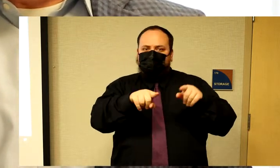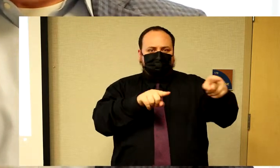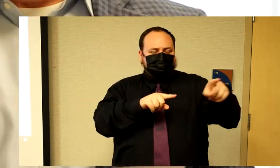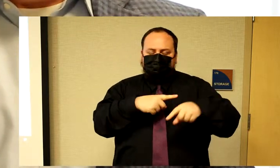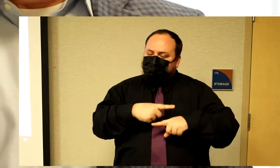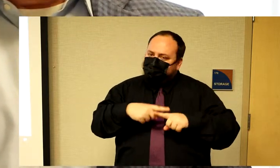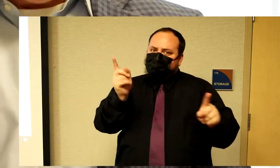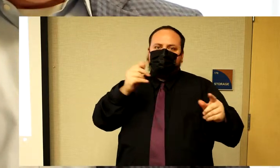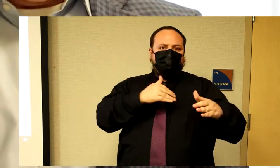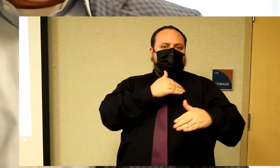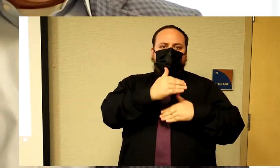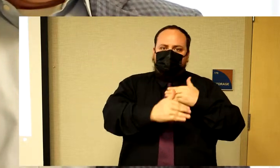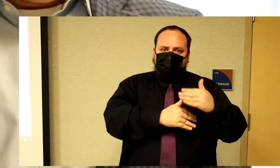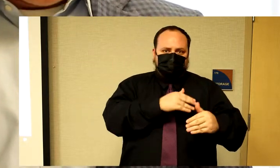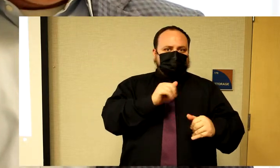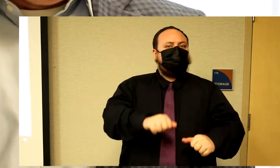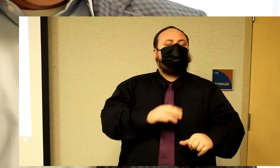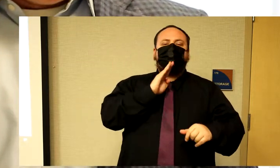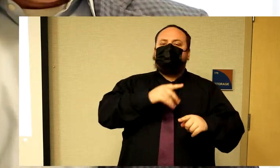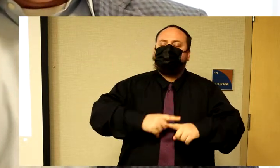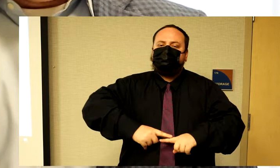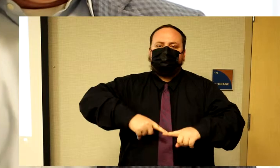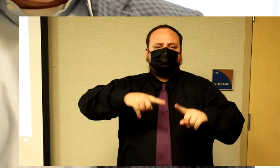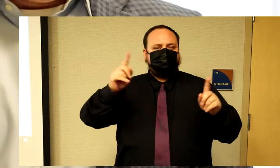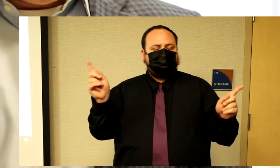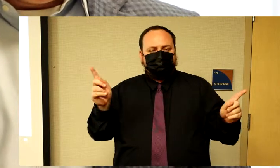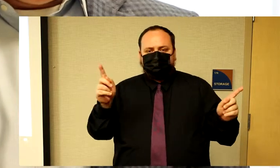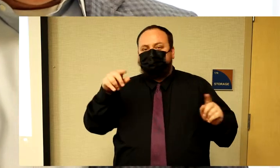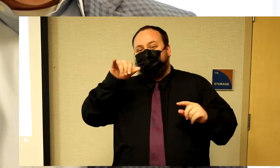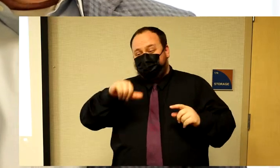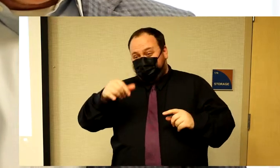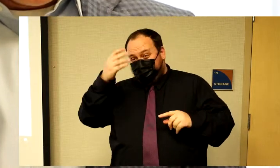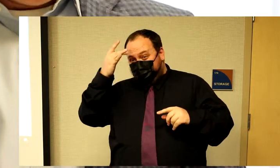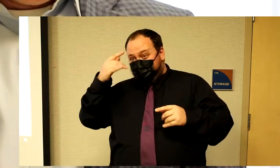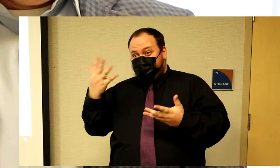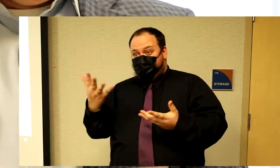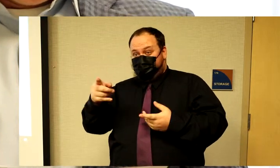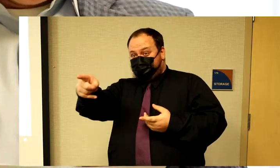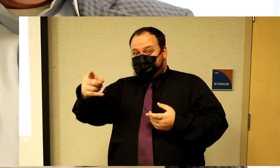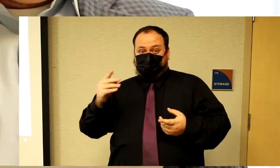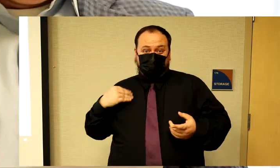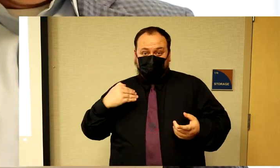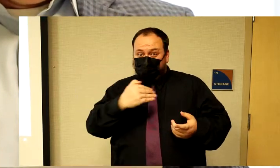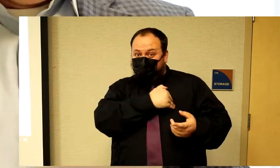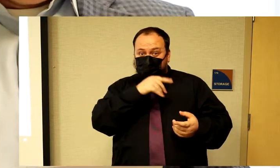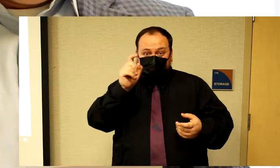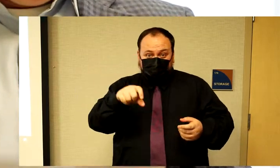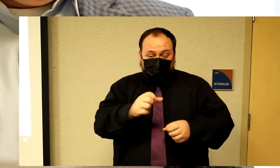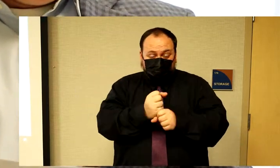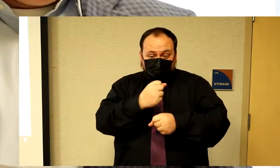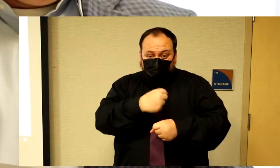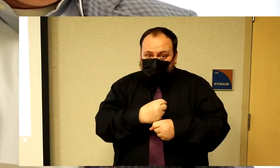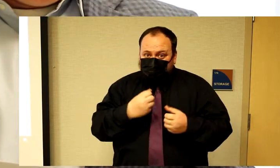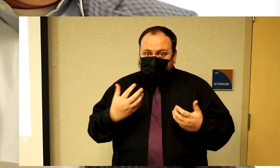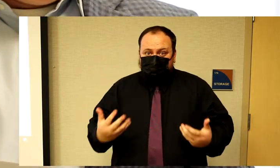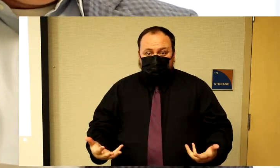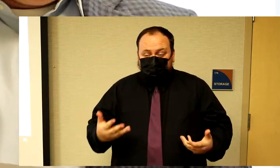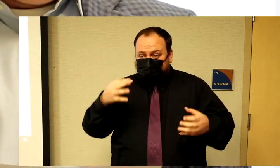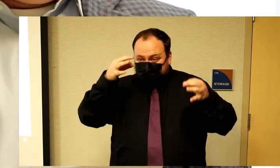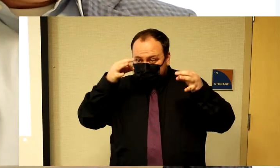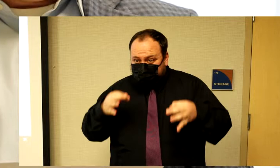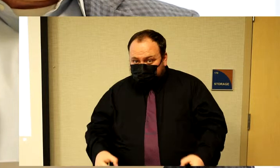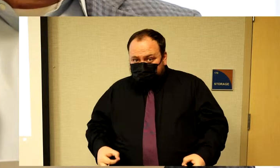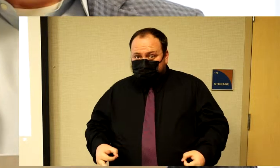And so that's why I believe that in terms of the decision this board needs to make, I mean,